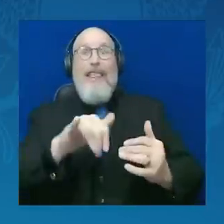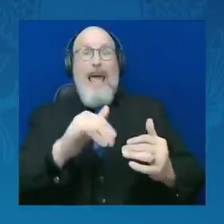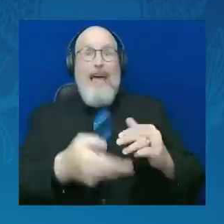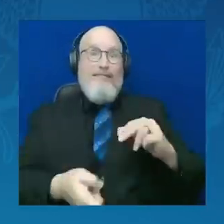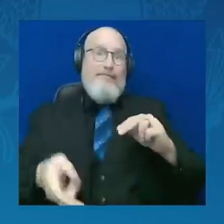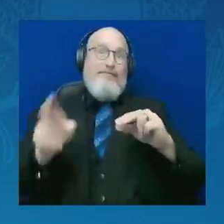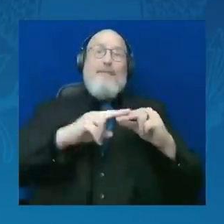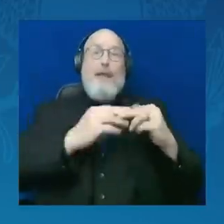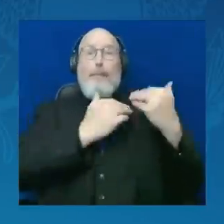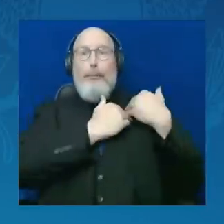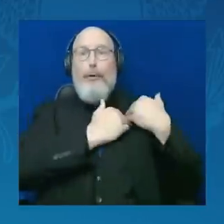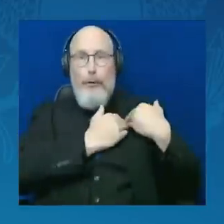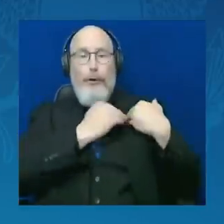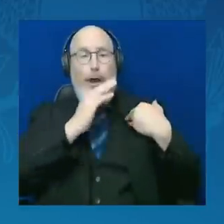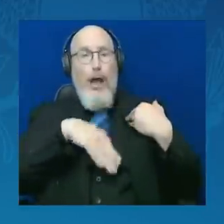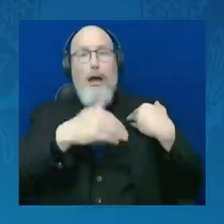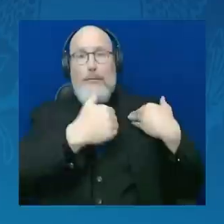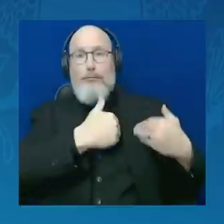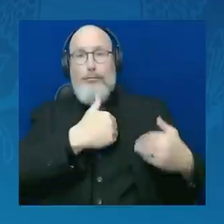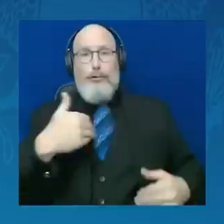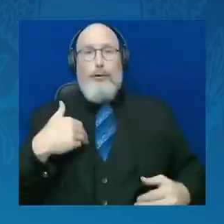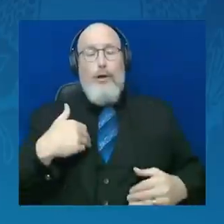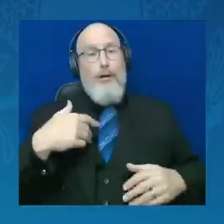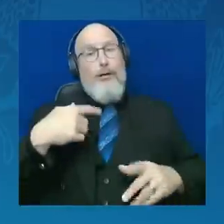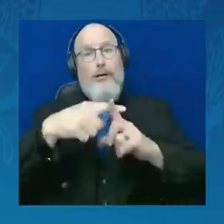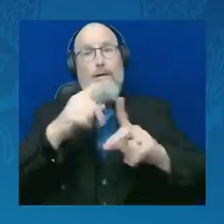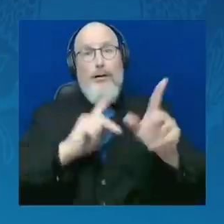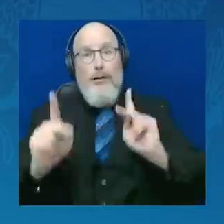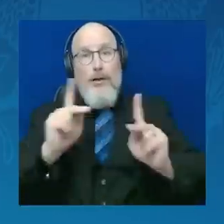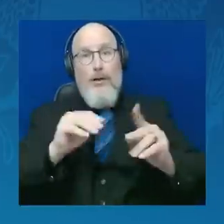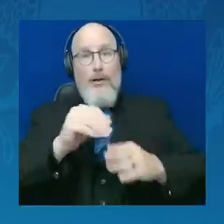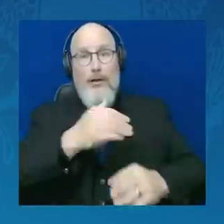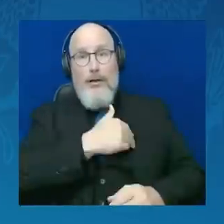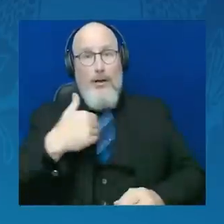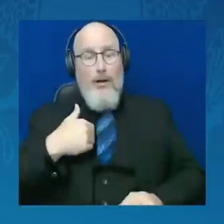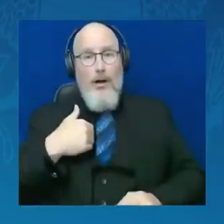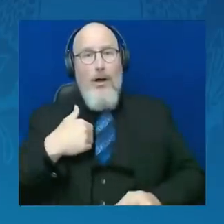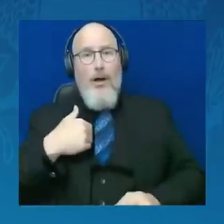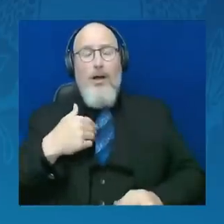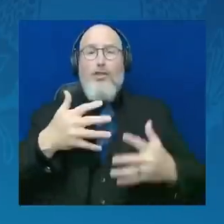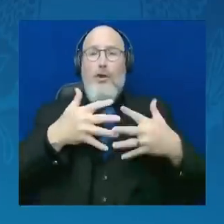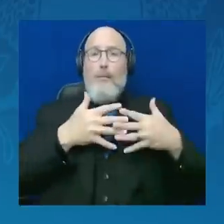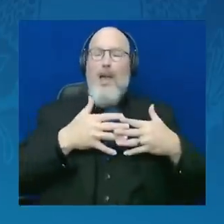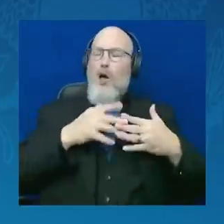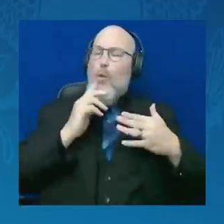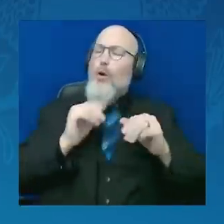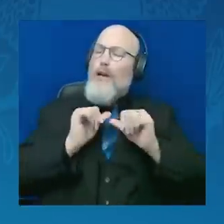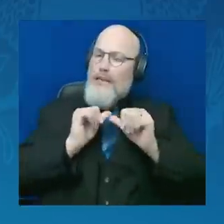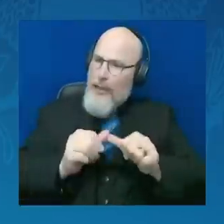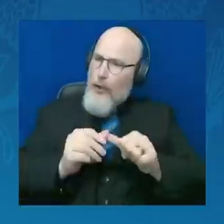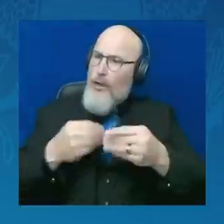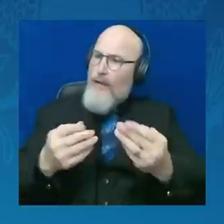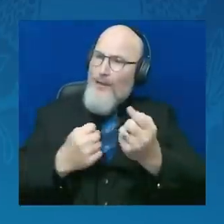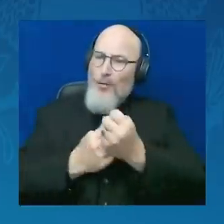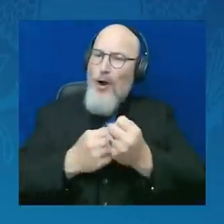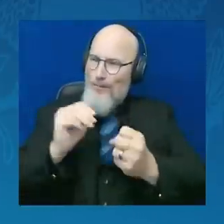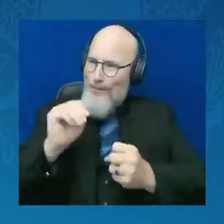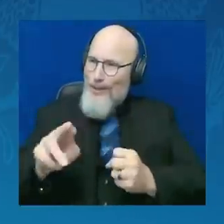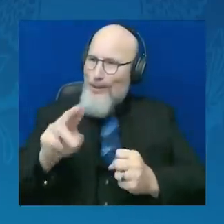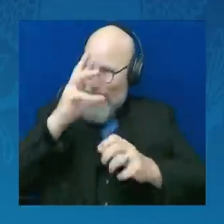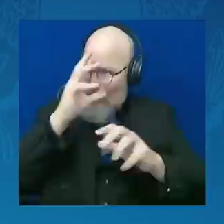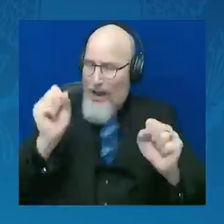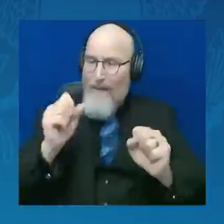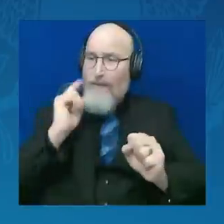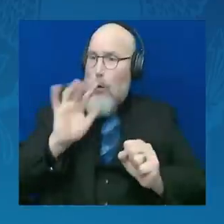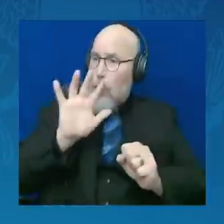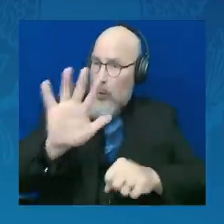will continue with the support that we can give you, Mr. President, in terms of the work that you and the people of Poland have